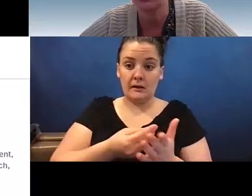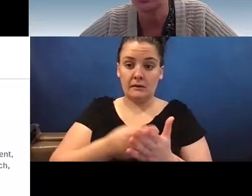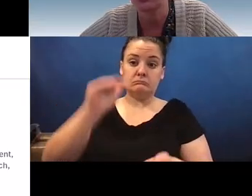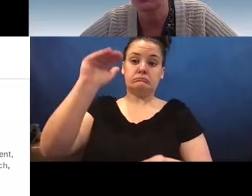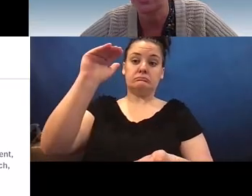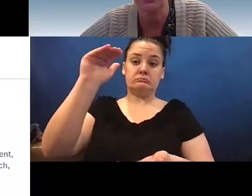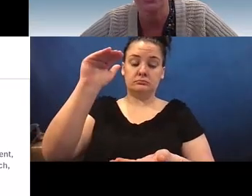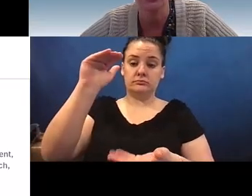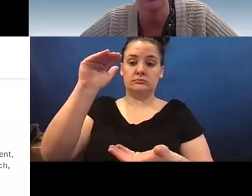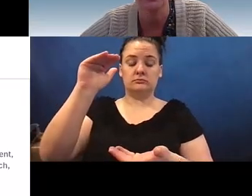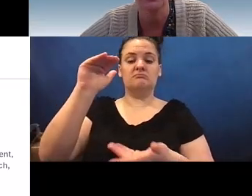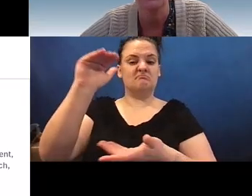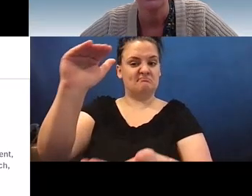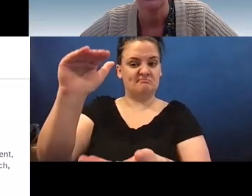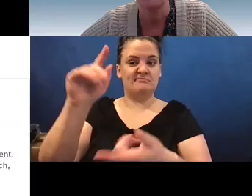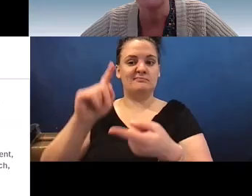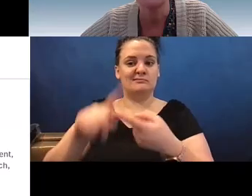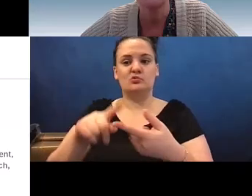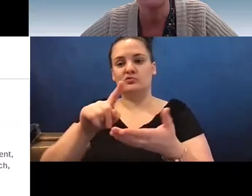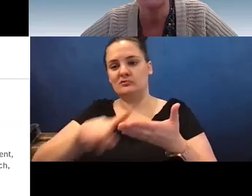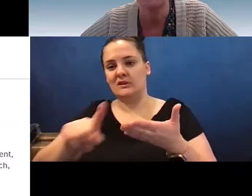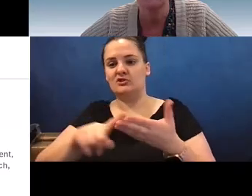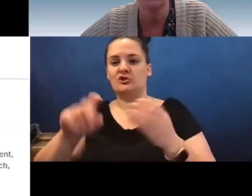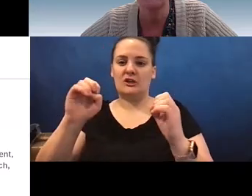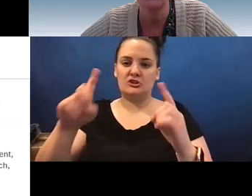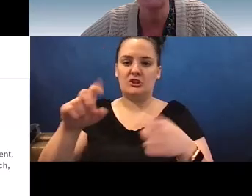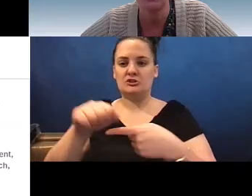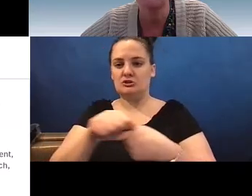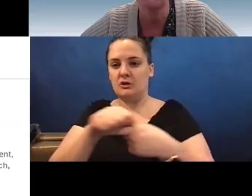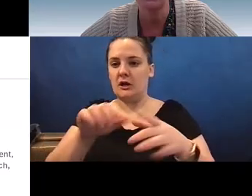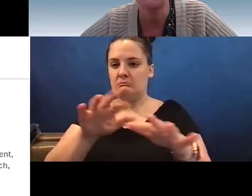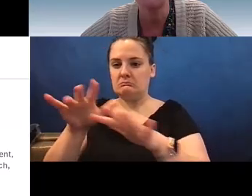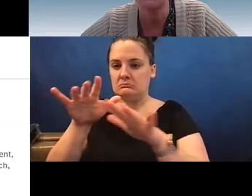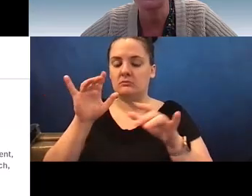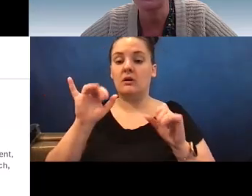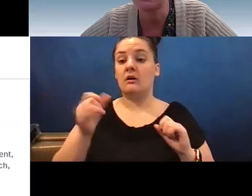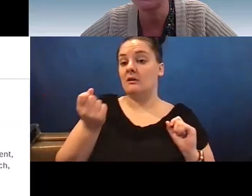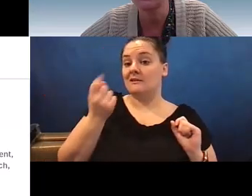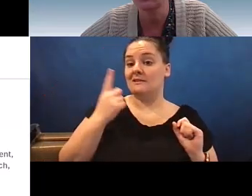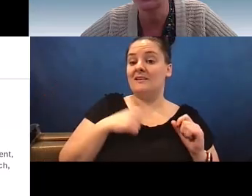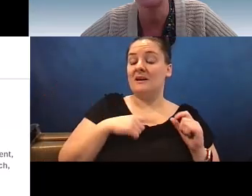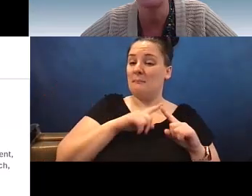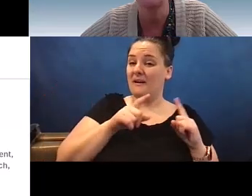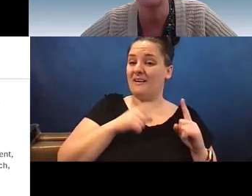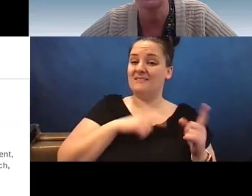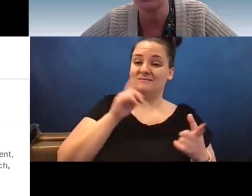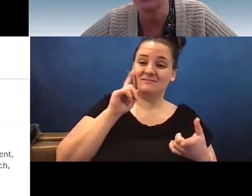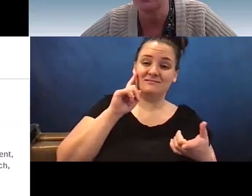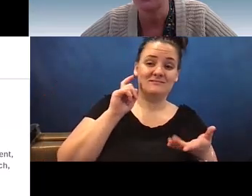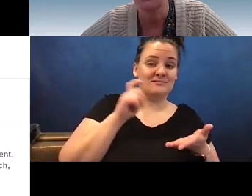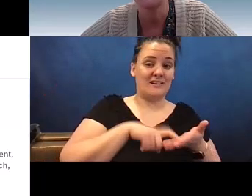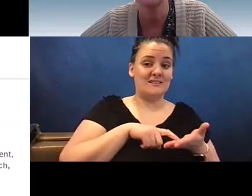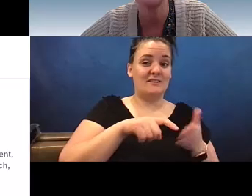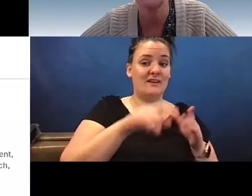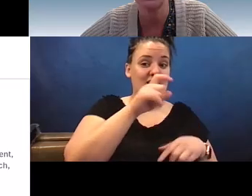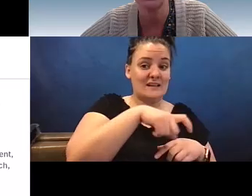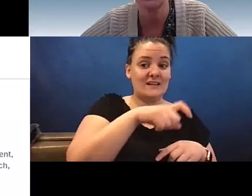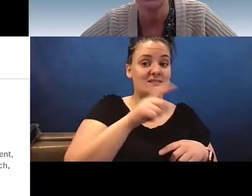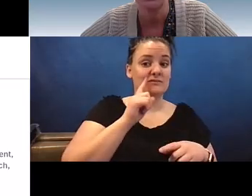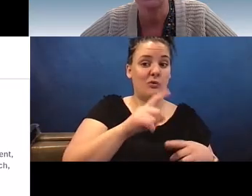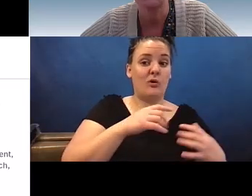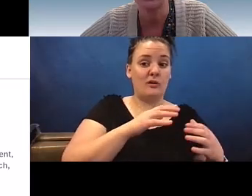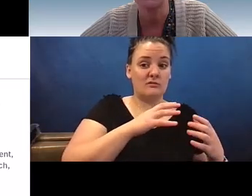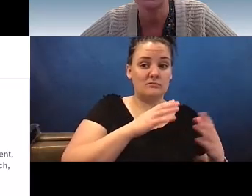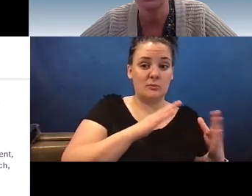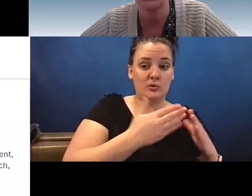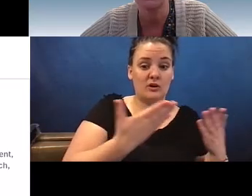education, research, and training category. Whereas the top 3 community benefit identified needs were behavioral health, access to